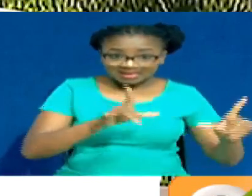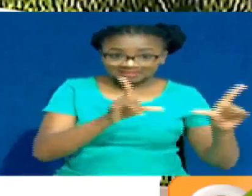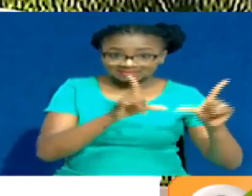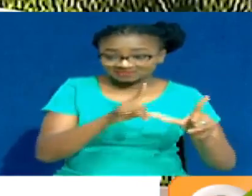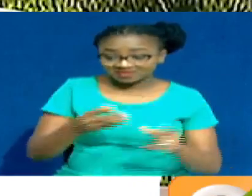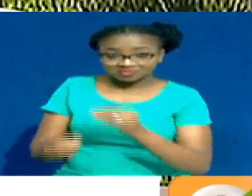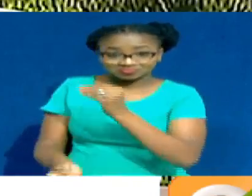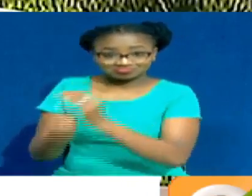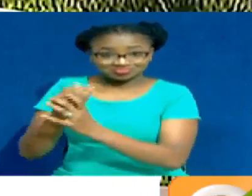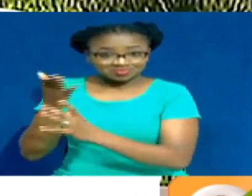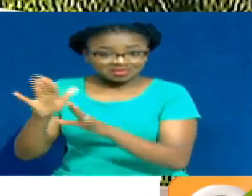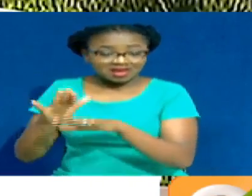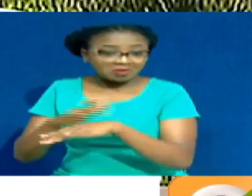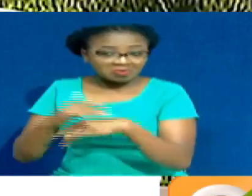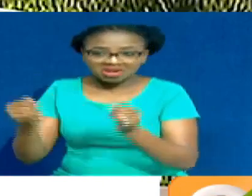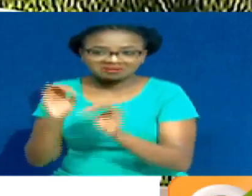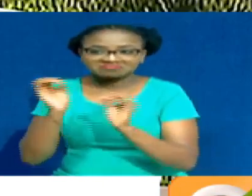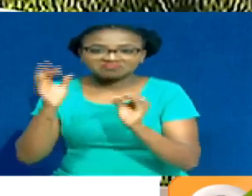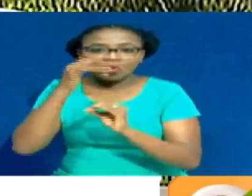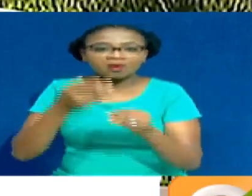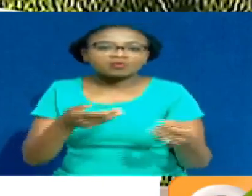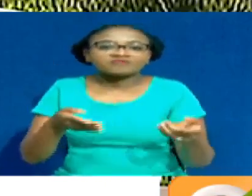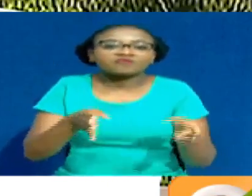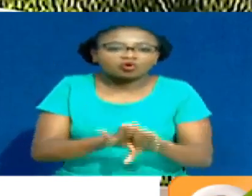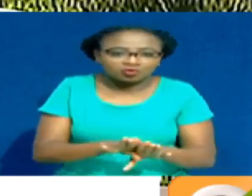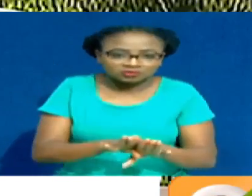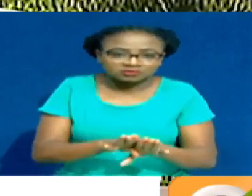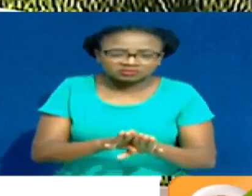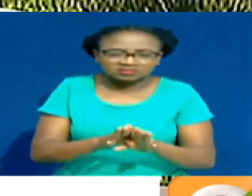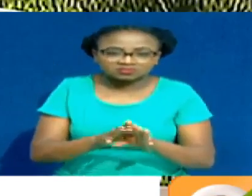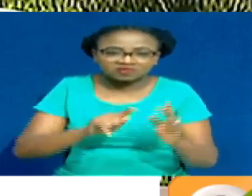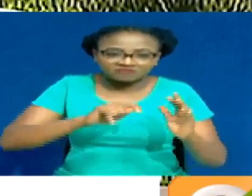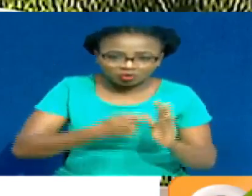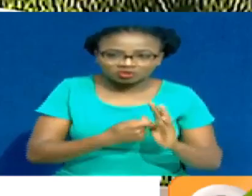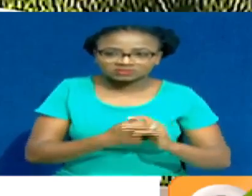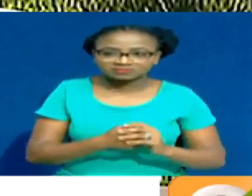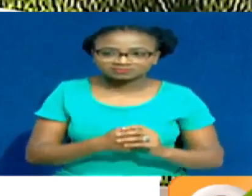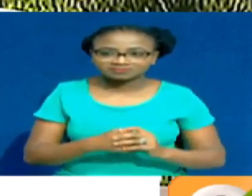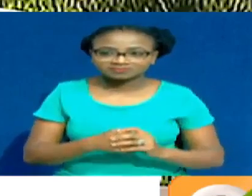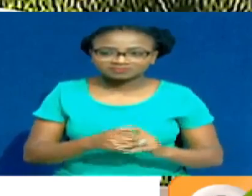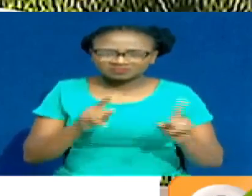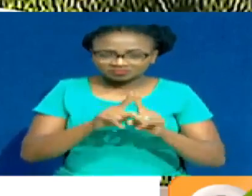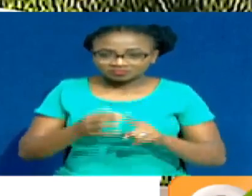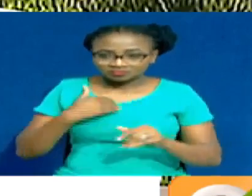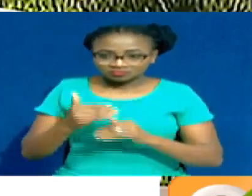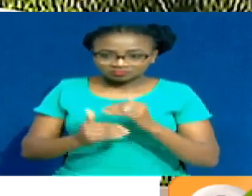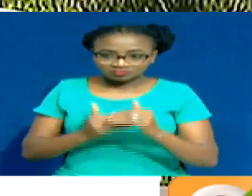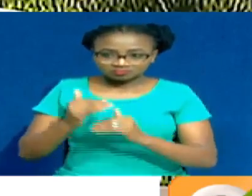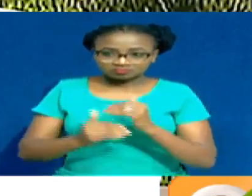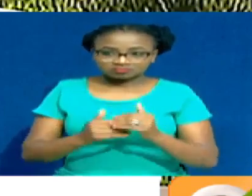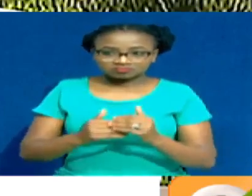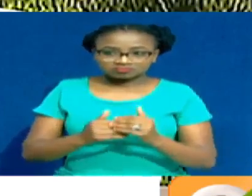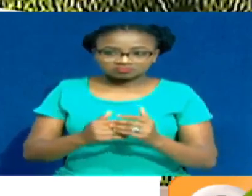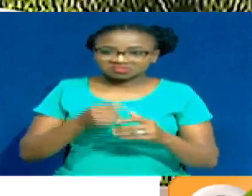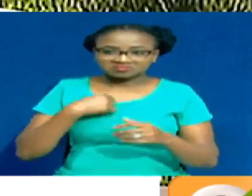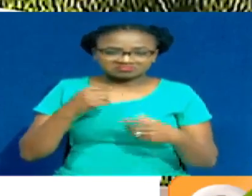have locked them. Then, as I keep saying, we have a separate process, because you see there's a process, Wahiga, to cancel a title. I